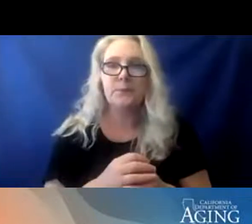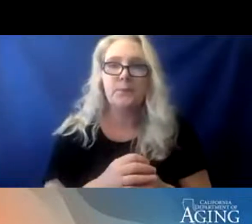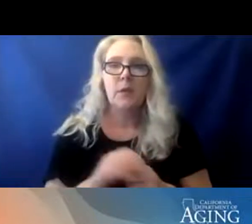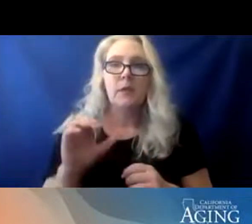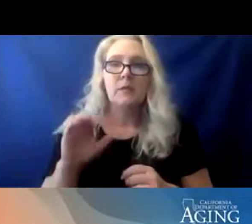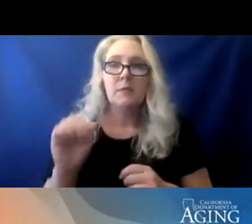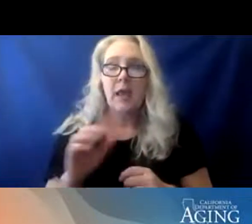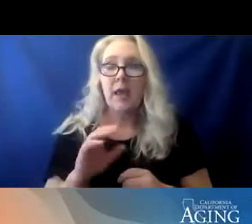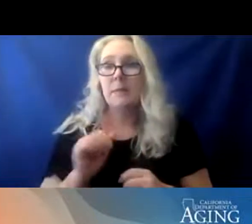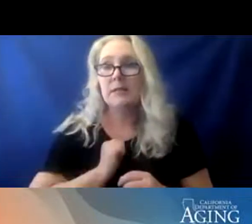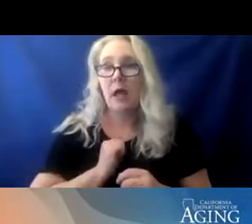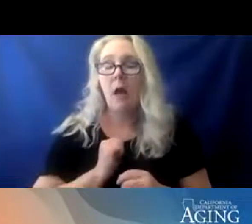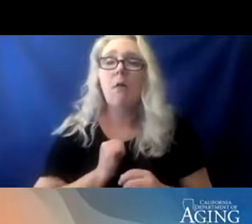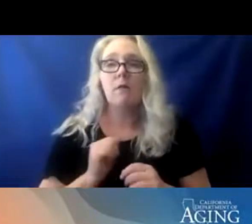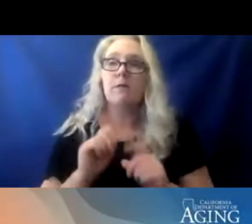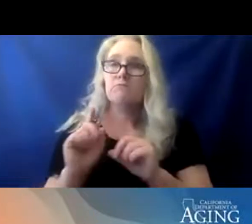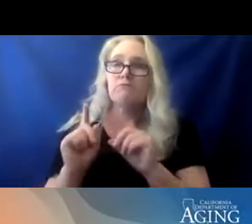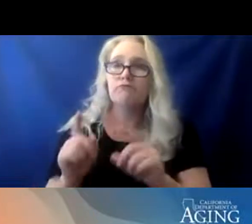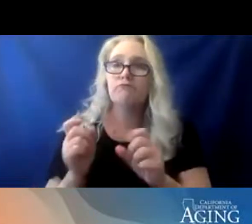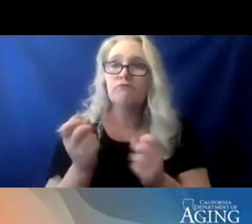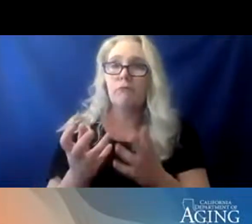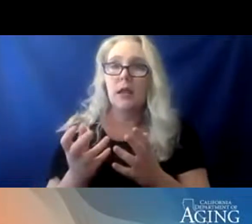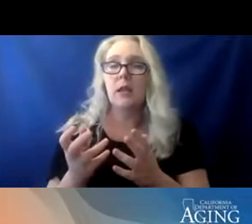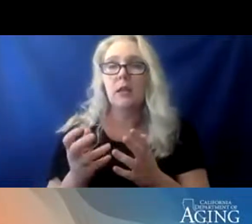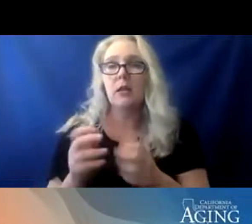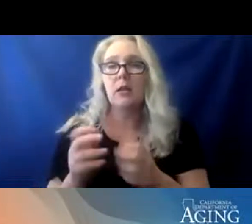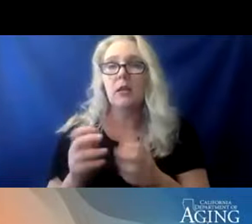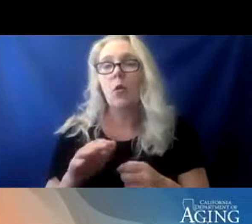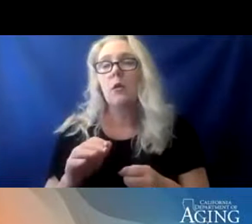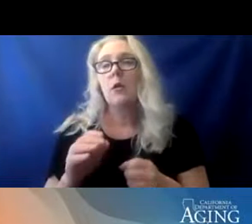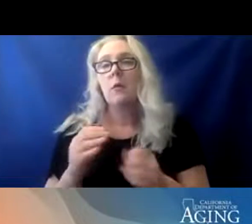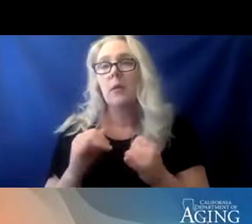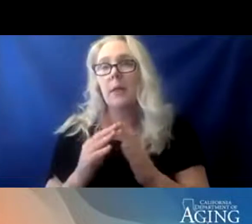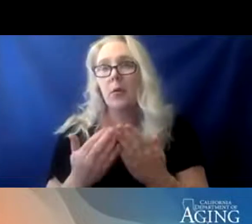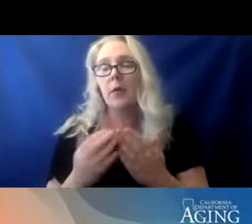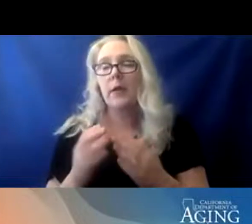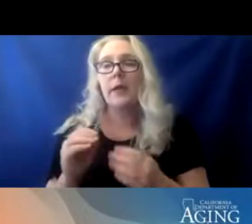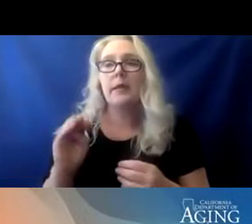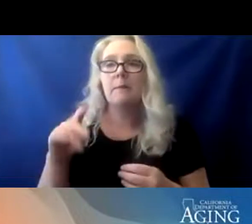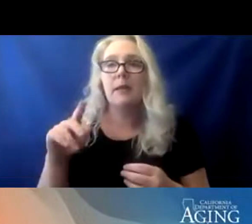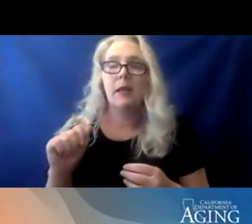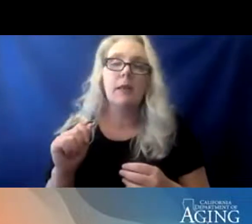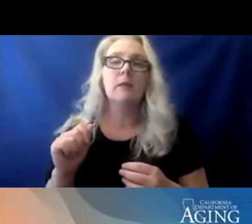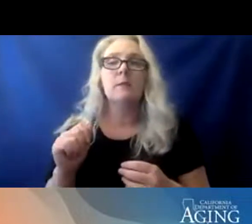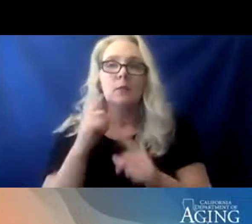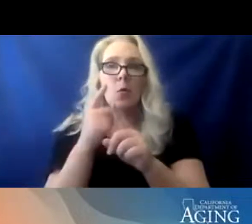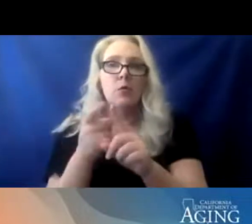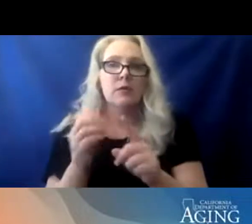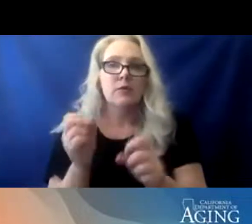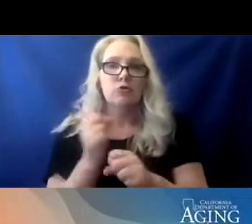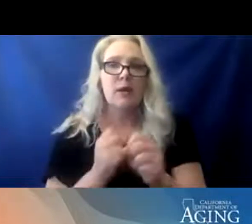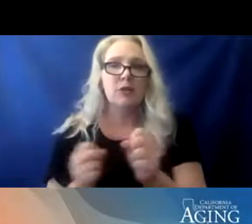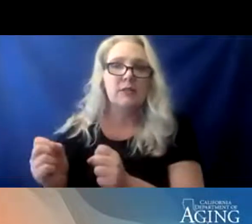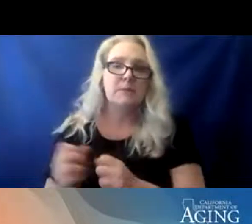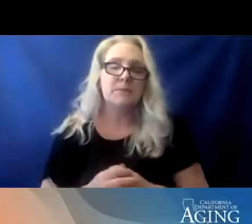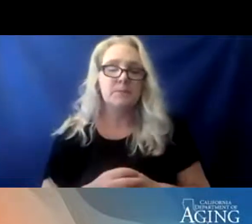many of these and presented the local playbook and the master plan for aging initiatives and goals and strategies. And And so it's